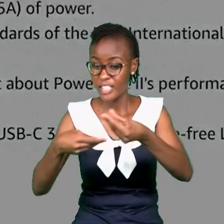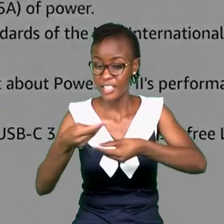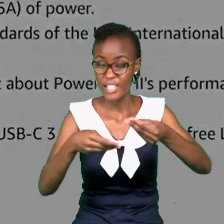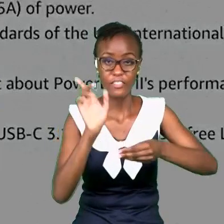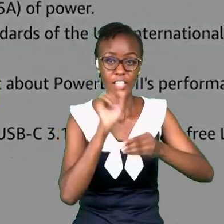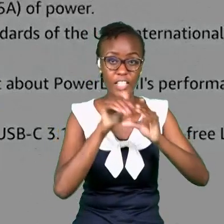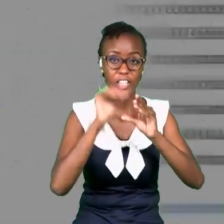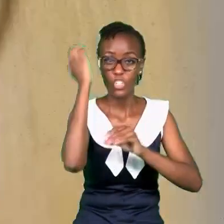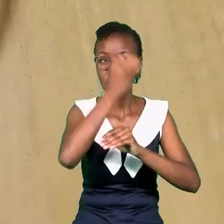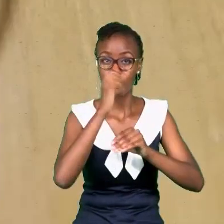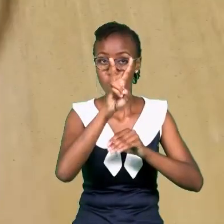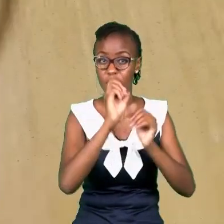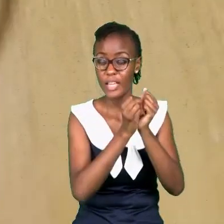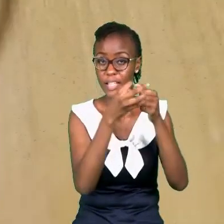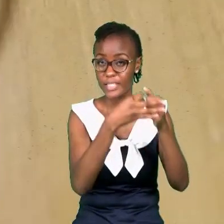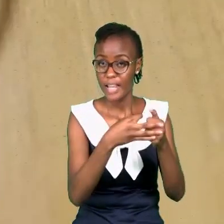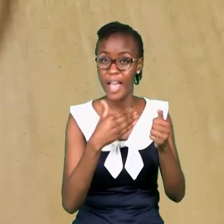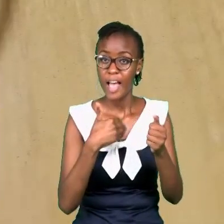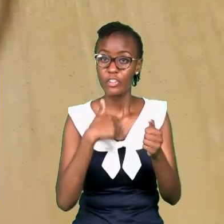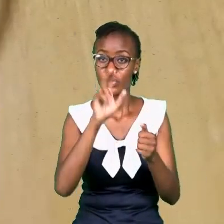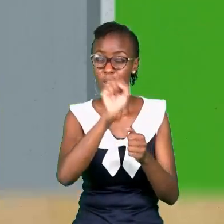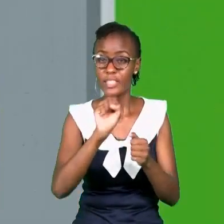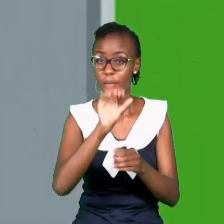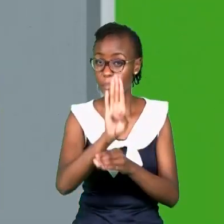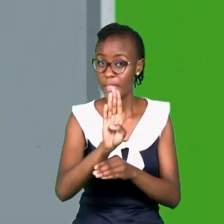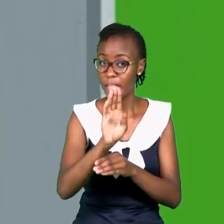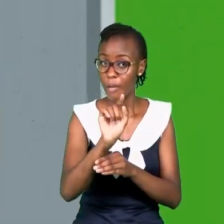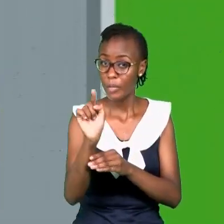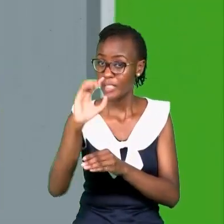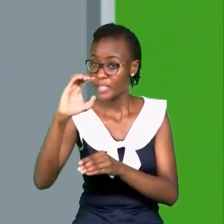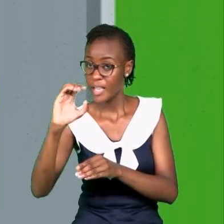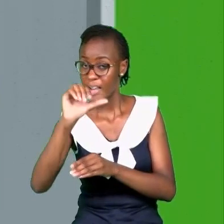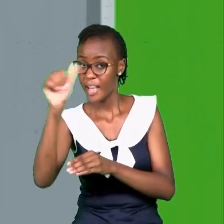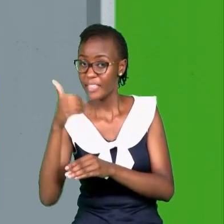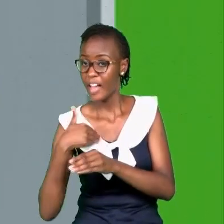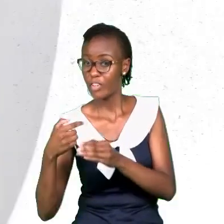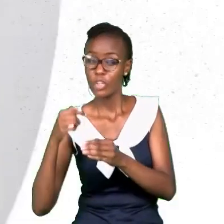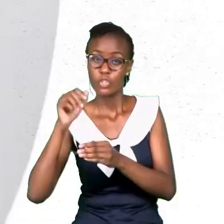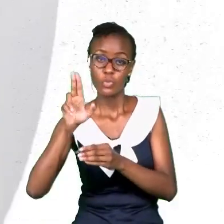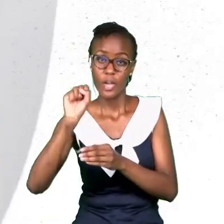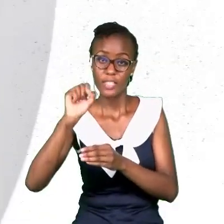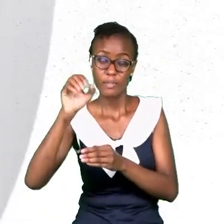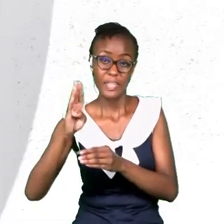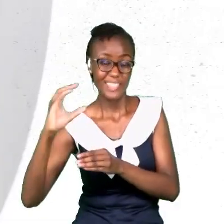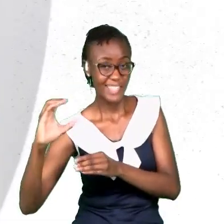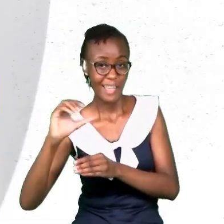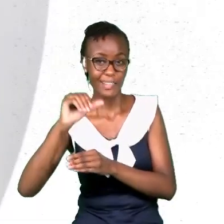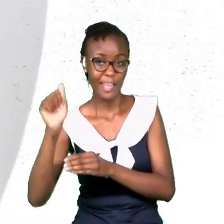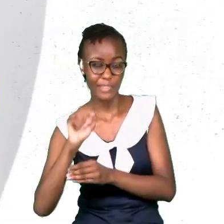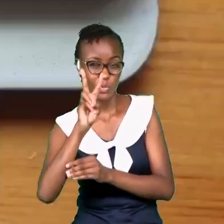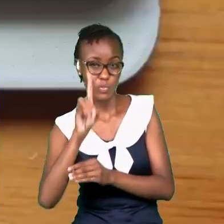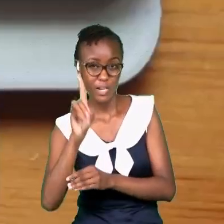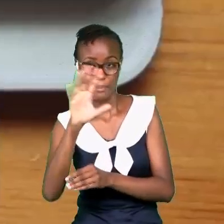in 2018 had a USB micro B connector, while 29% had a USB-C connector and 21%